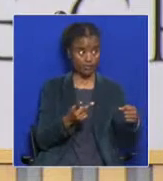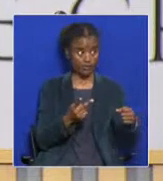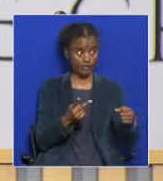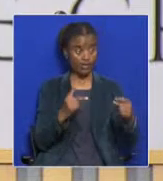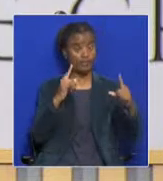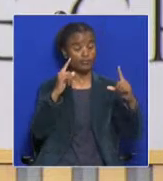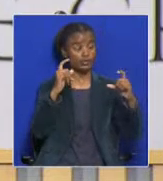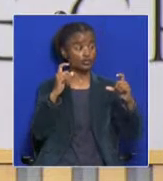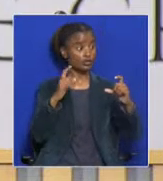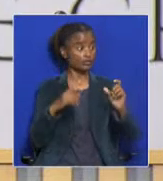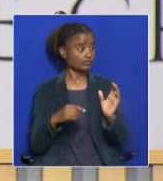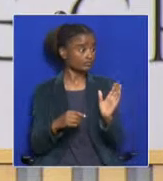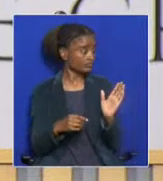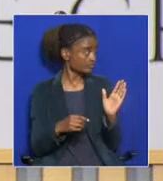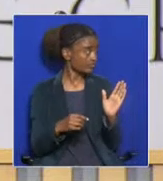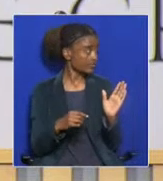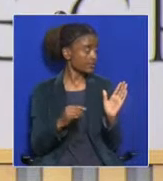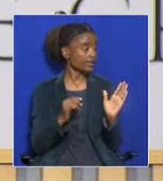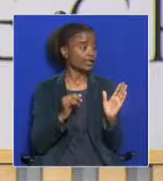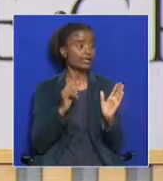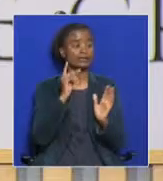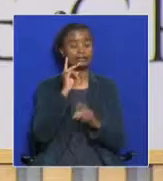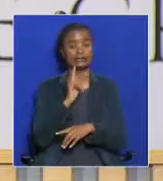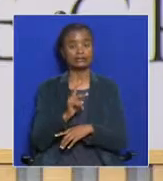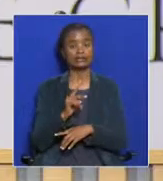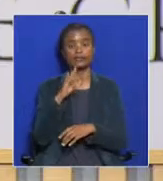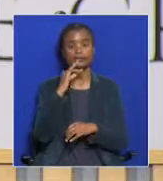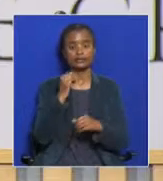matter, but the manner in which they are lined up.